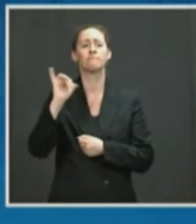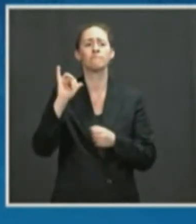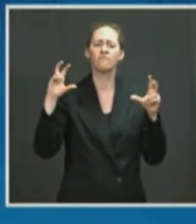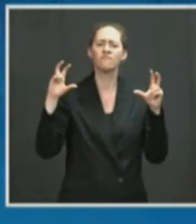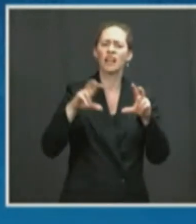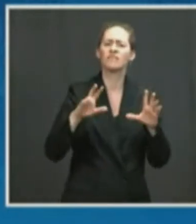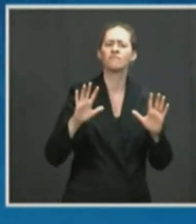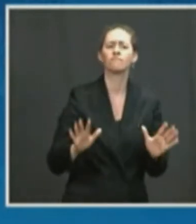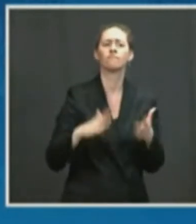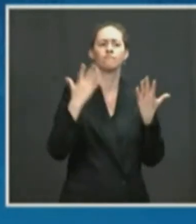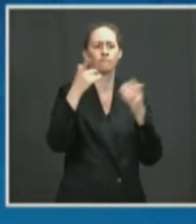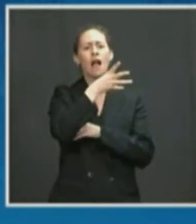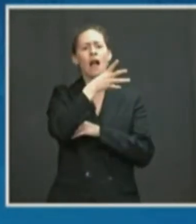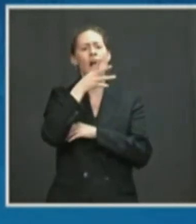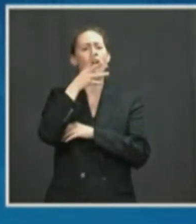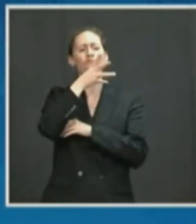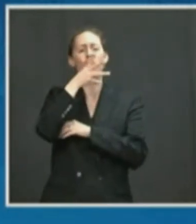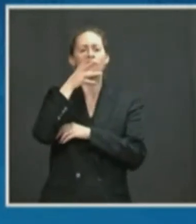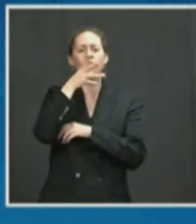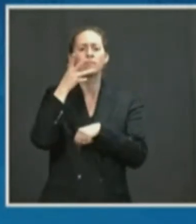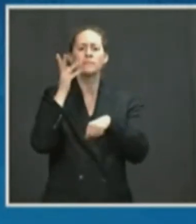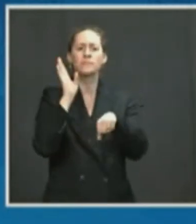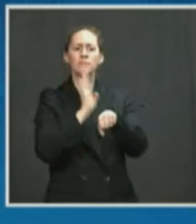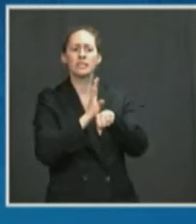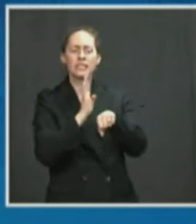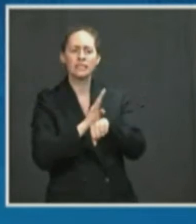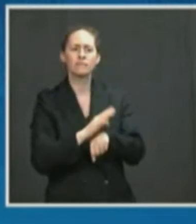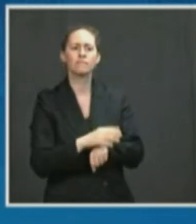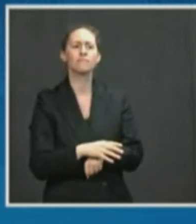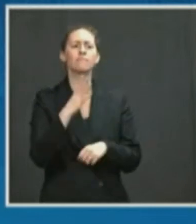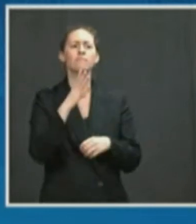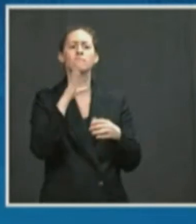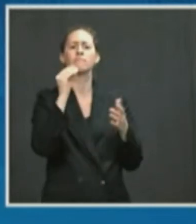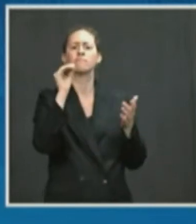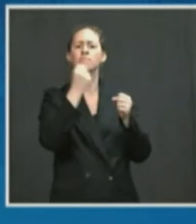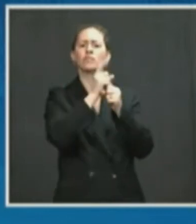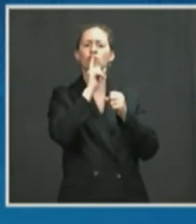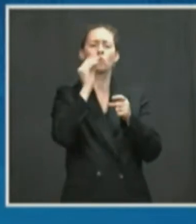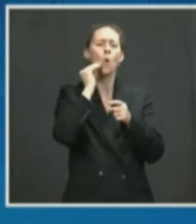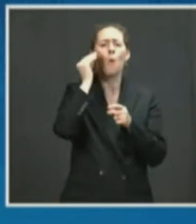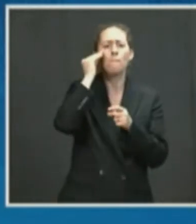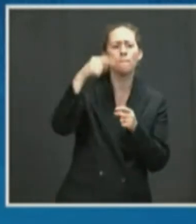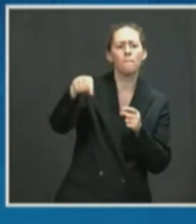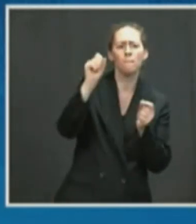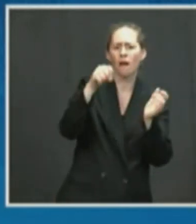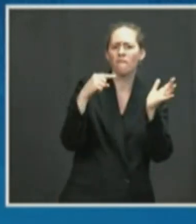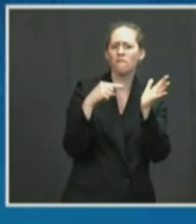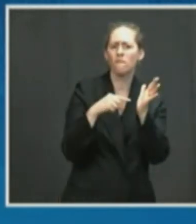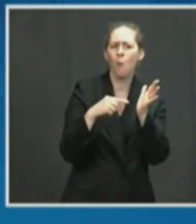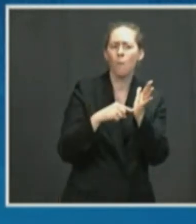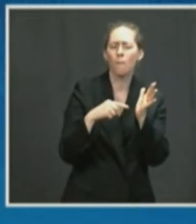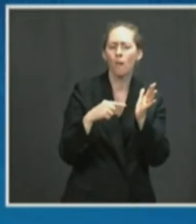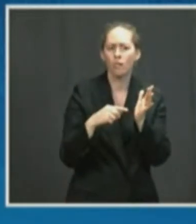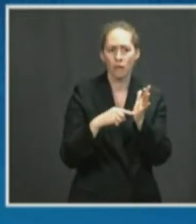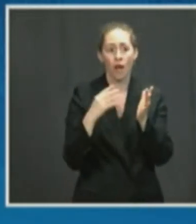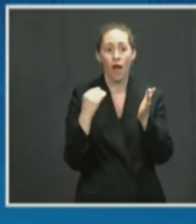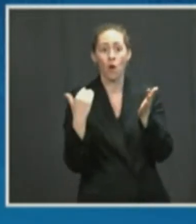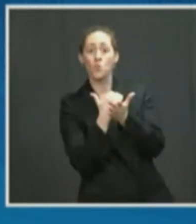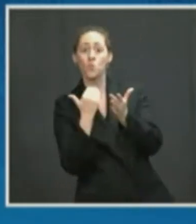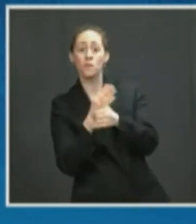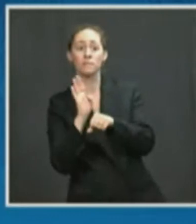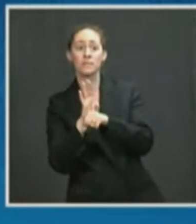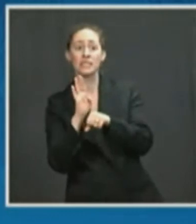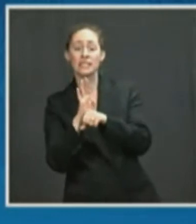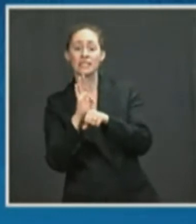affordable housing and supporting entrepreneurs. President Giammattei has mentioned to me many times today and in previous